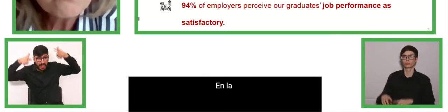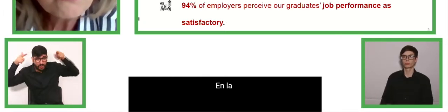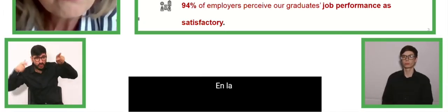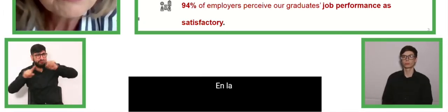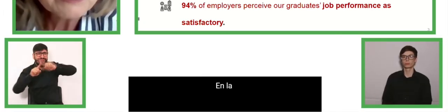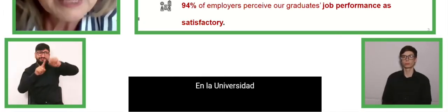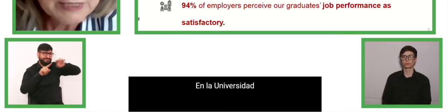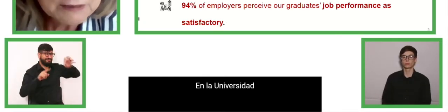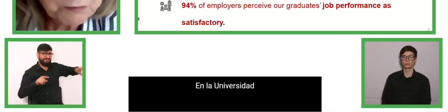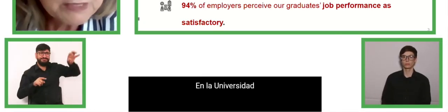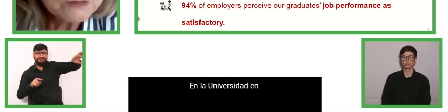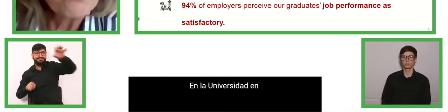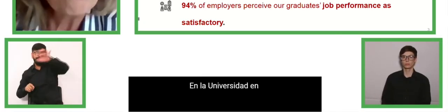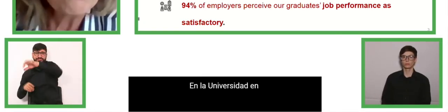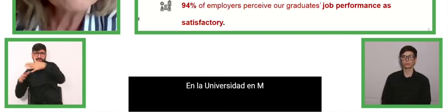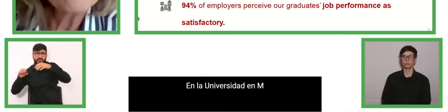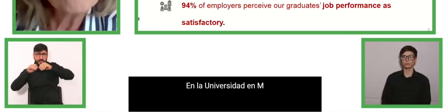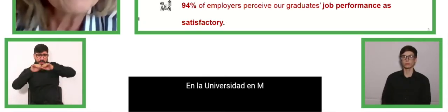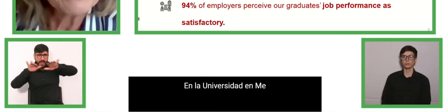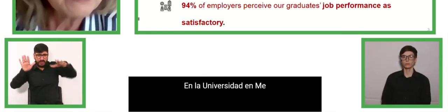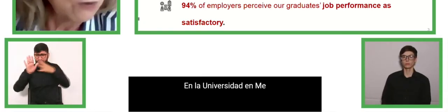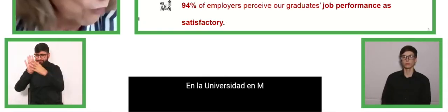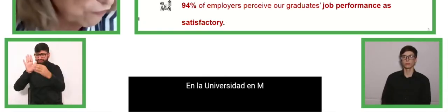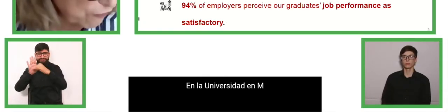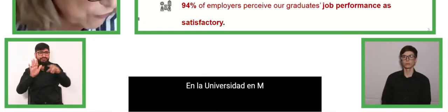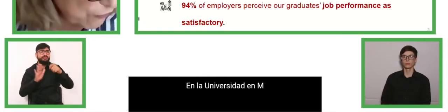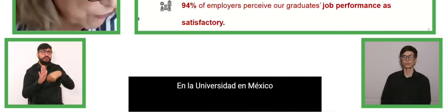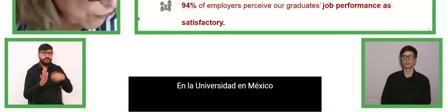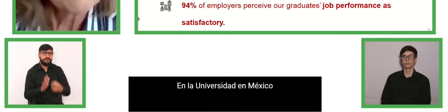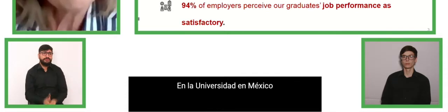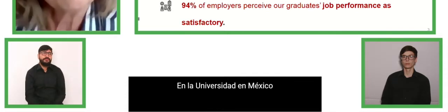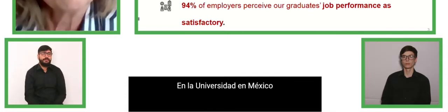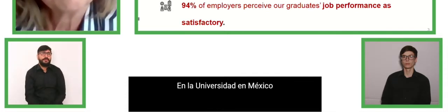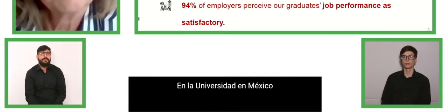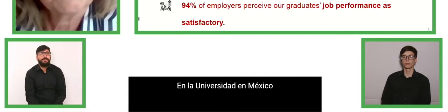So, next, please, what we can offer.